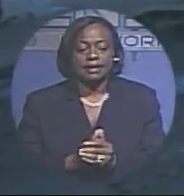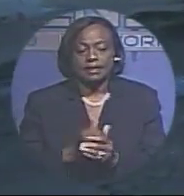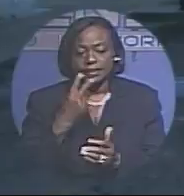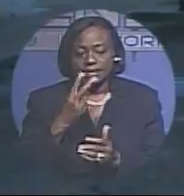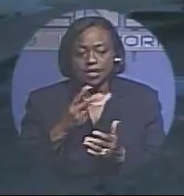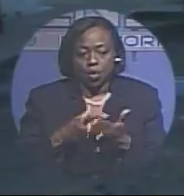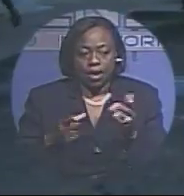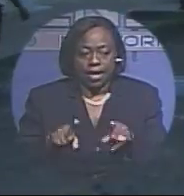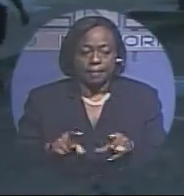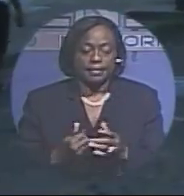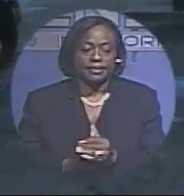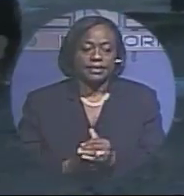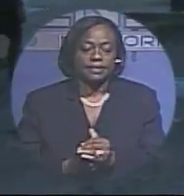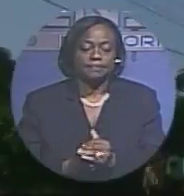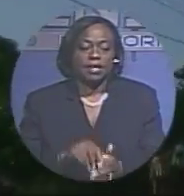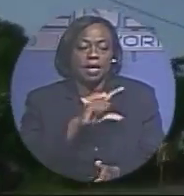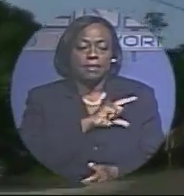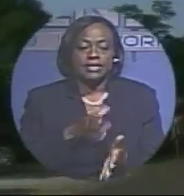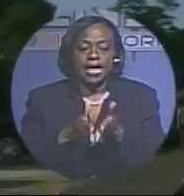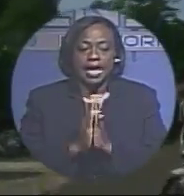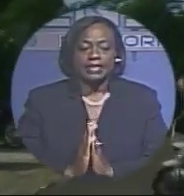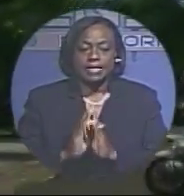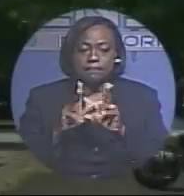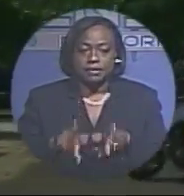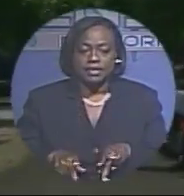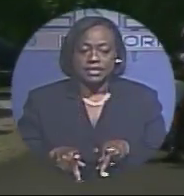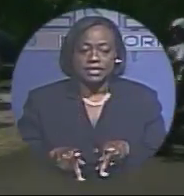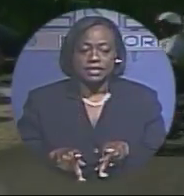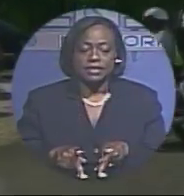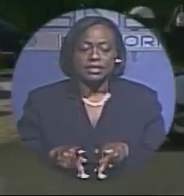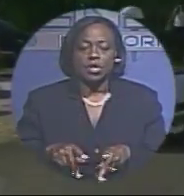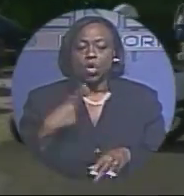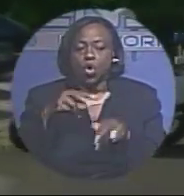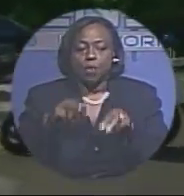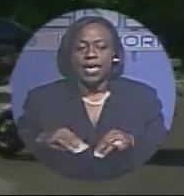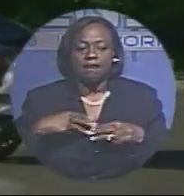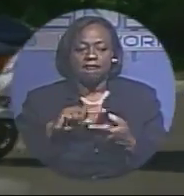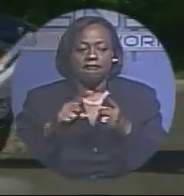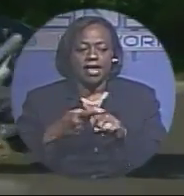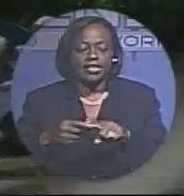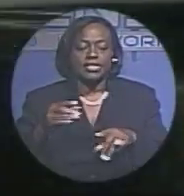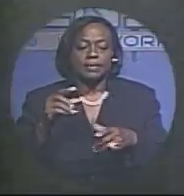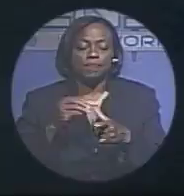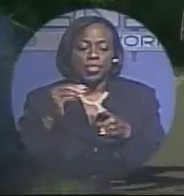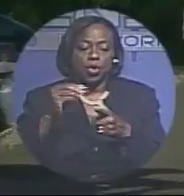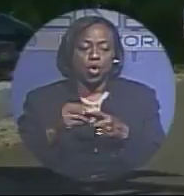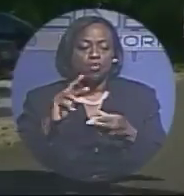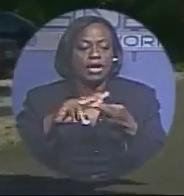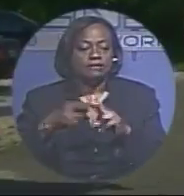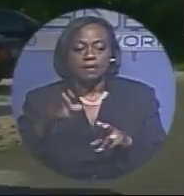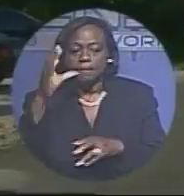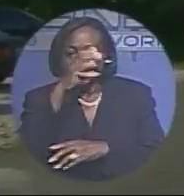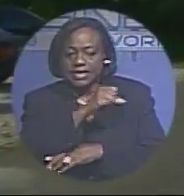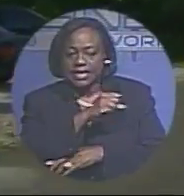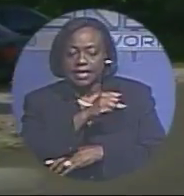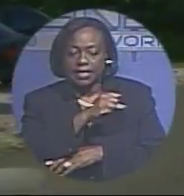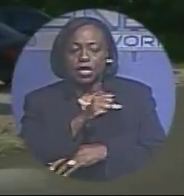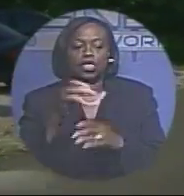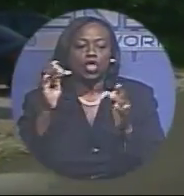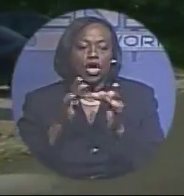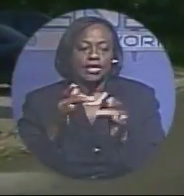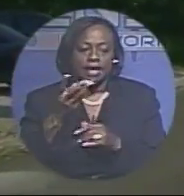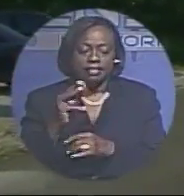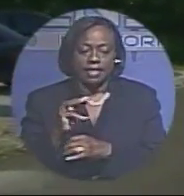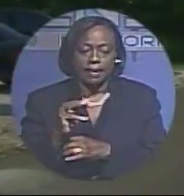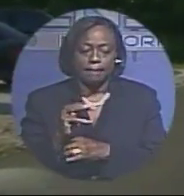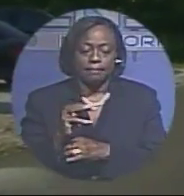make a decision. Police are asking persons who may have friends or relatives who may be missing to contact them. In the meantime, they